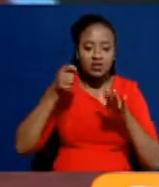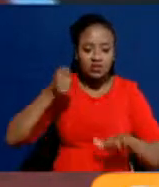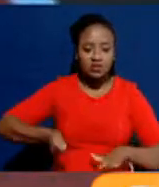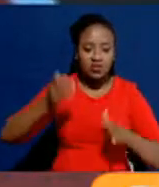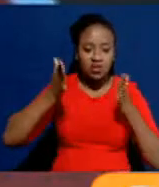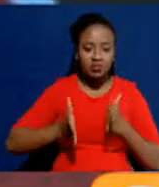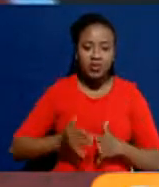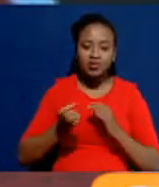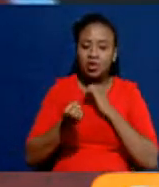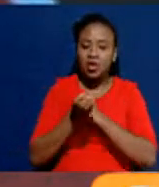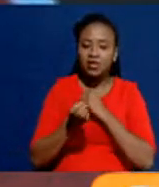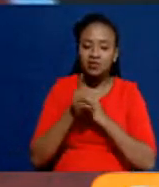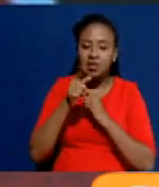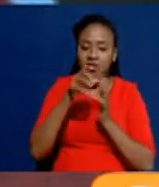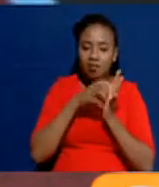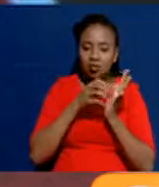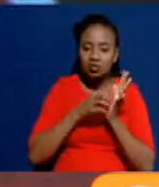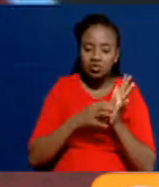on these positions.